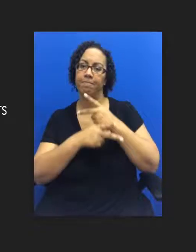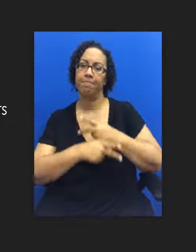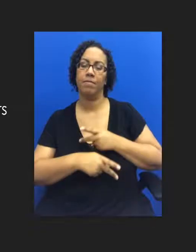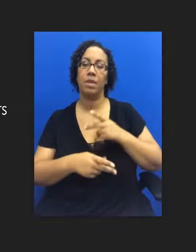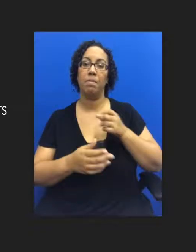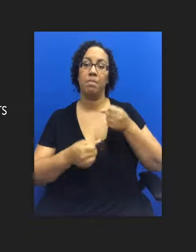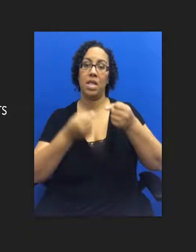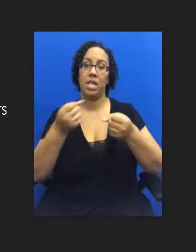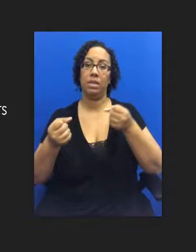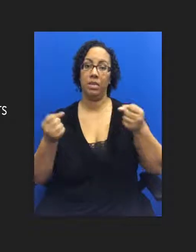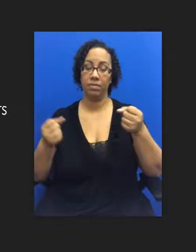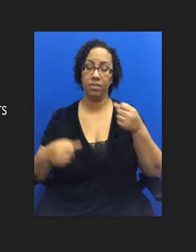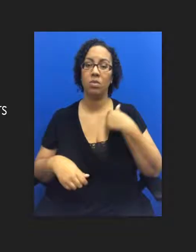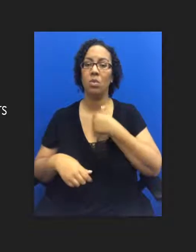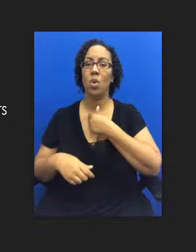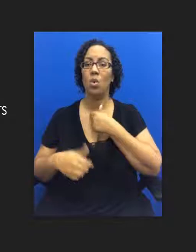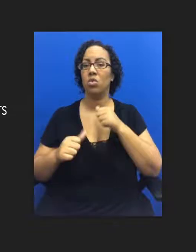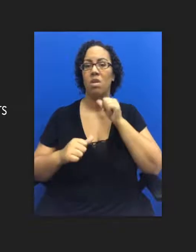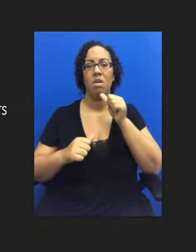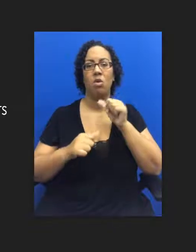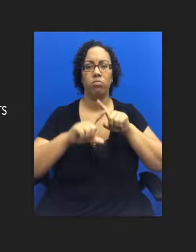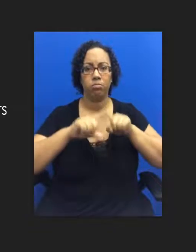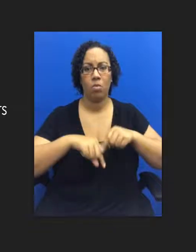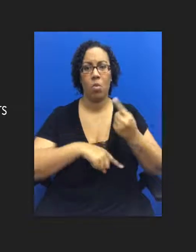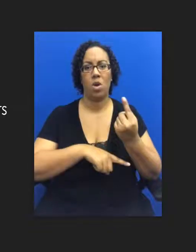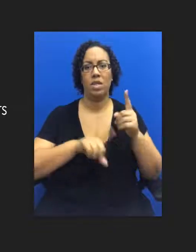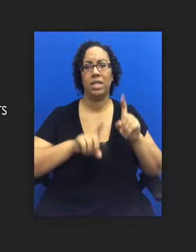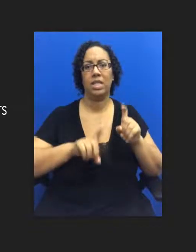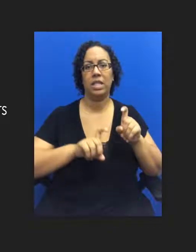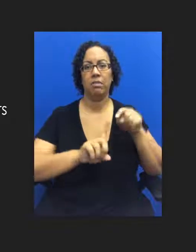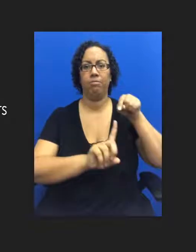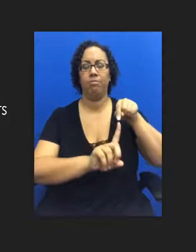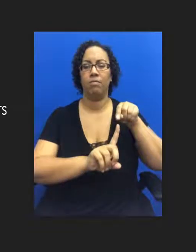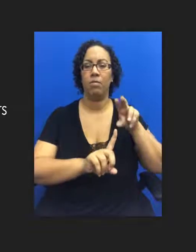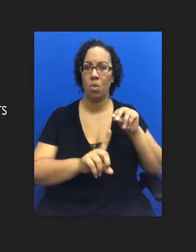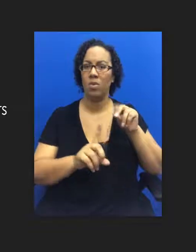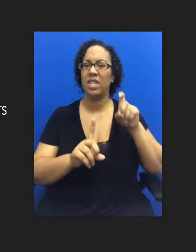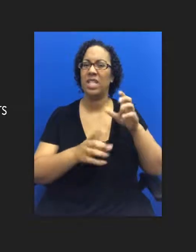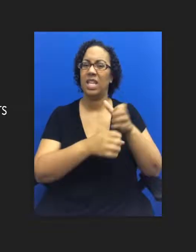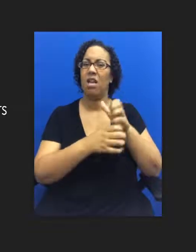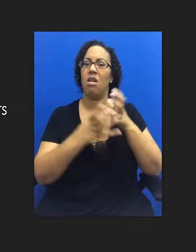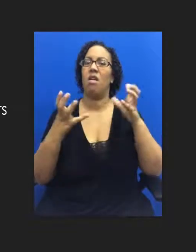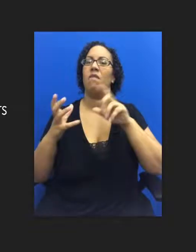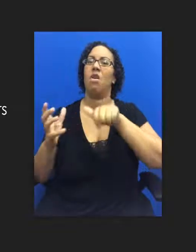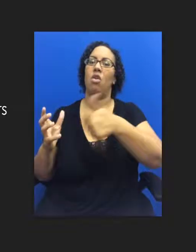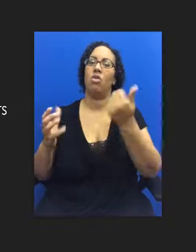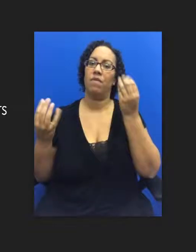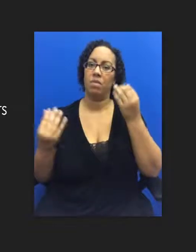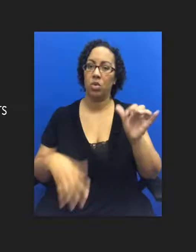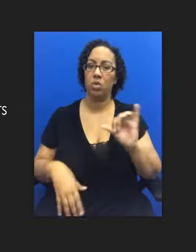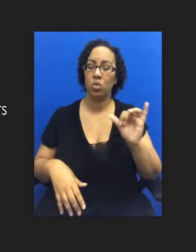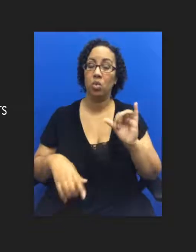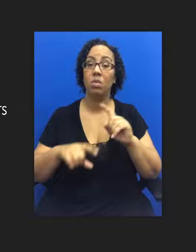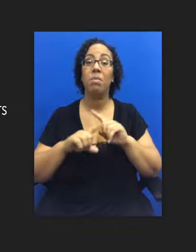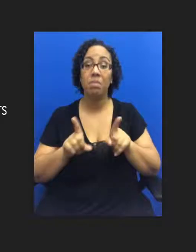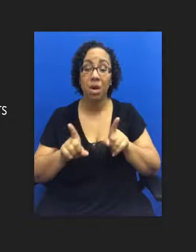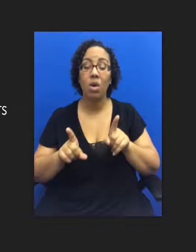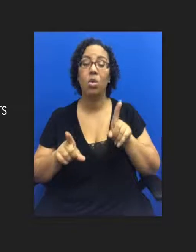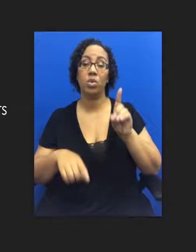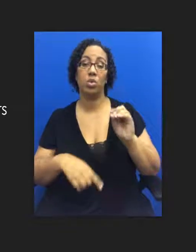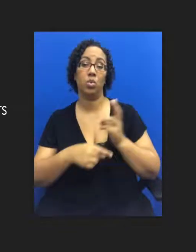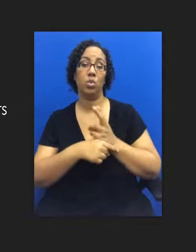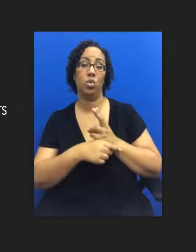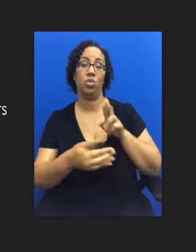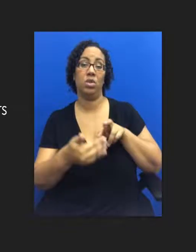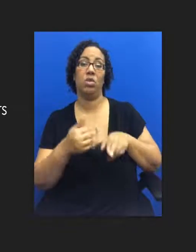It can be used to determine class placement, which we try not to rely on a single assessment for that. We collect data